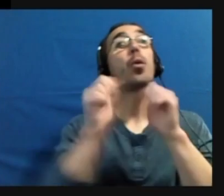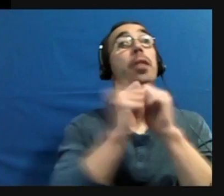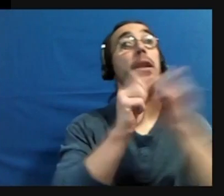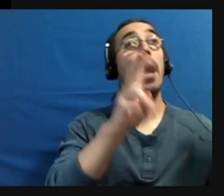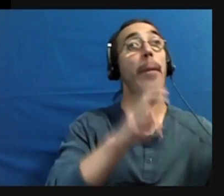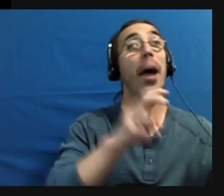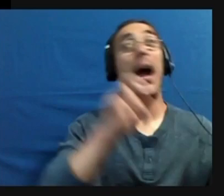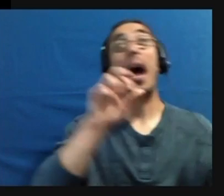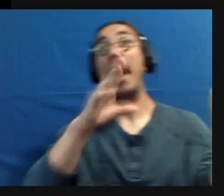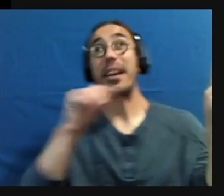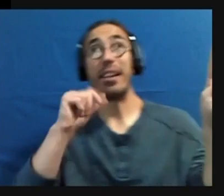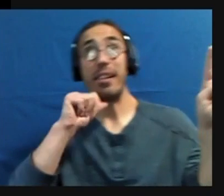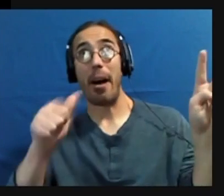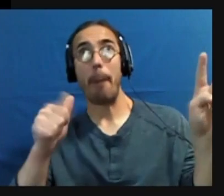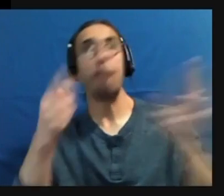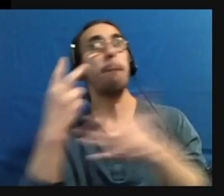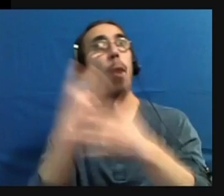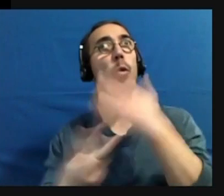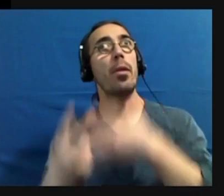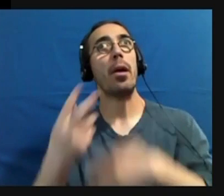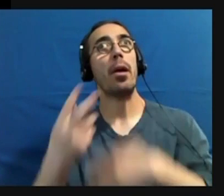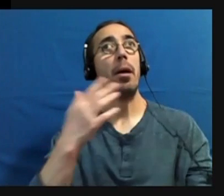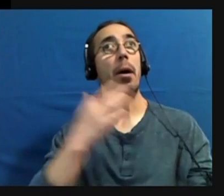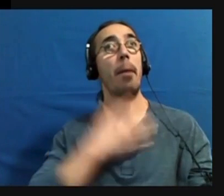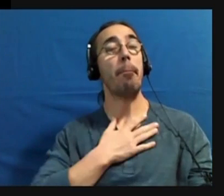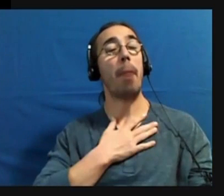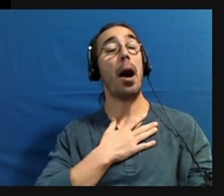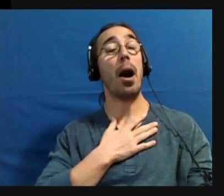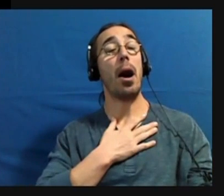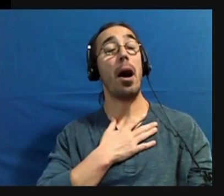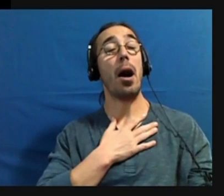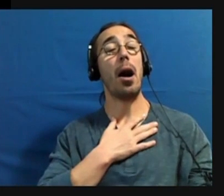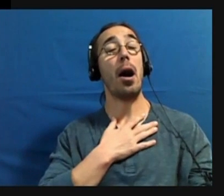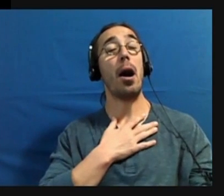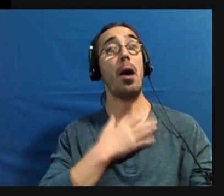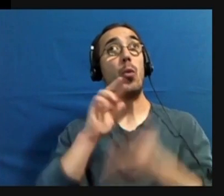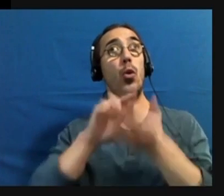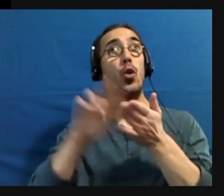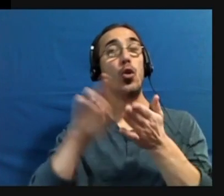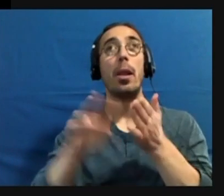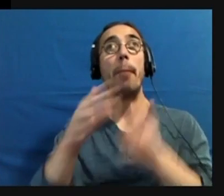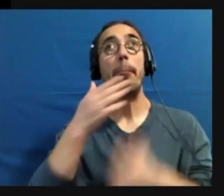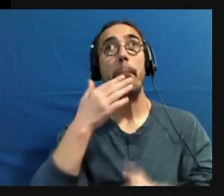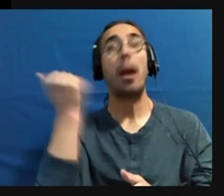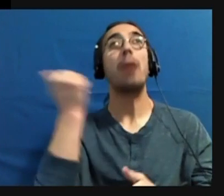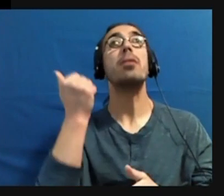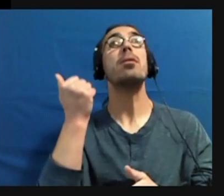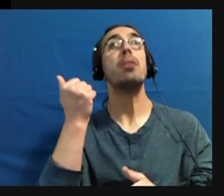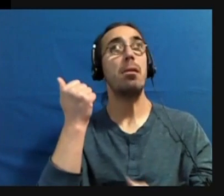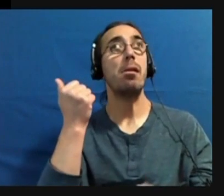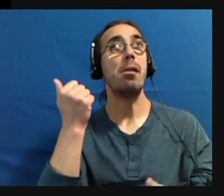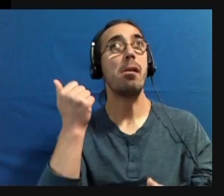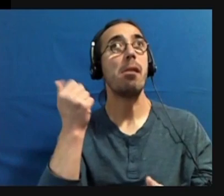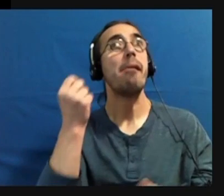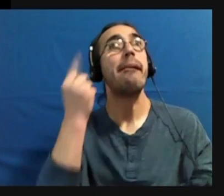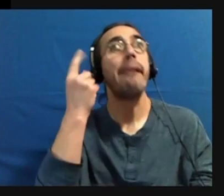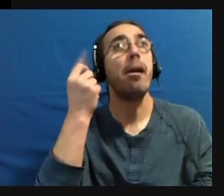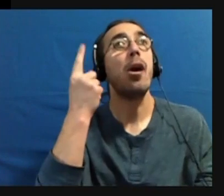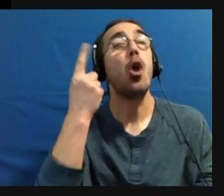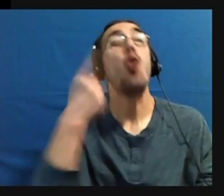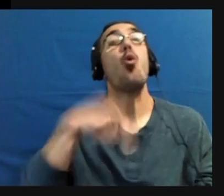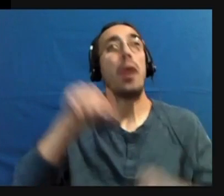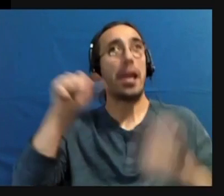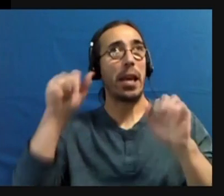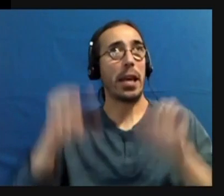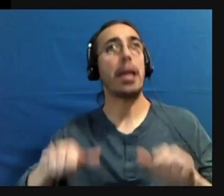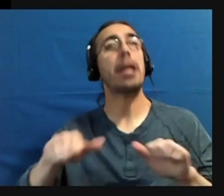not. So this is monotropism at its best. That we can tune